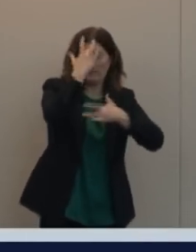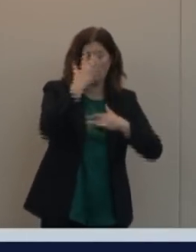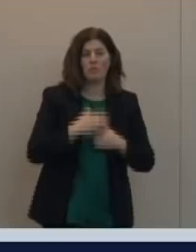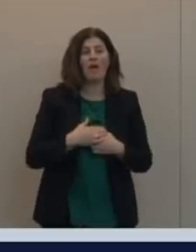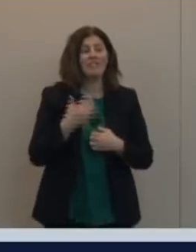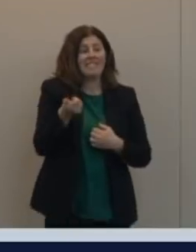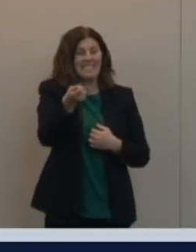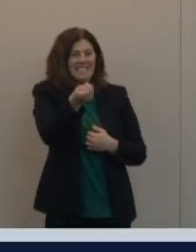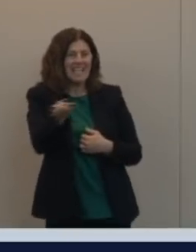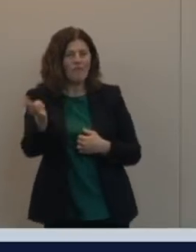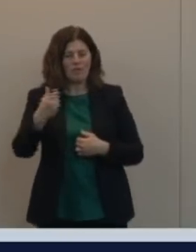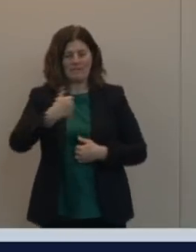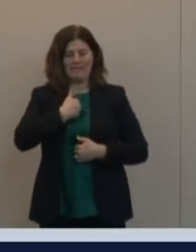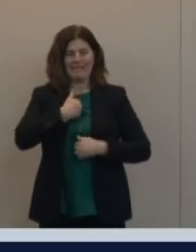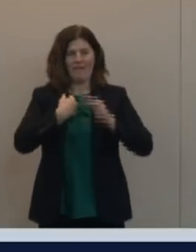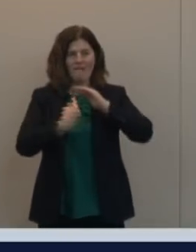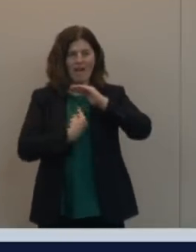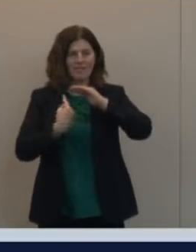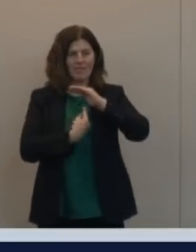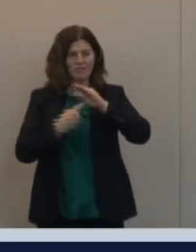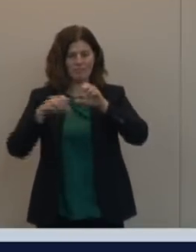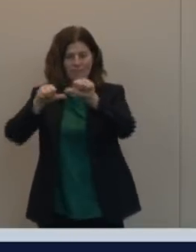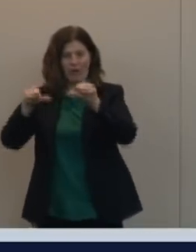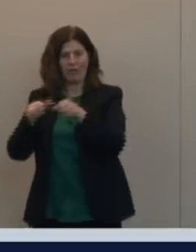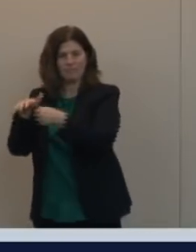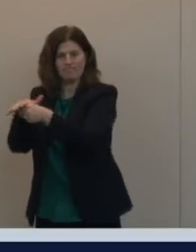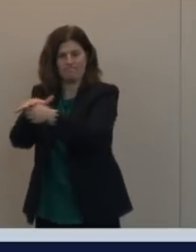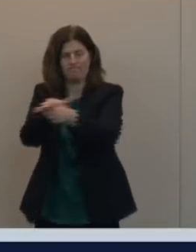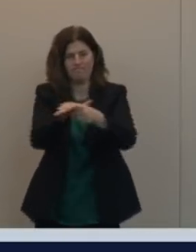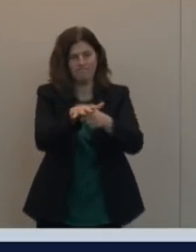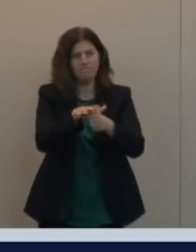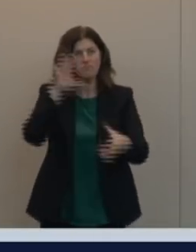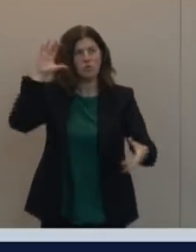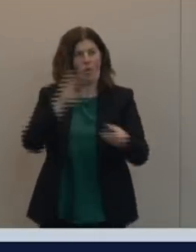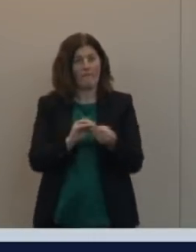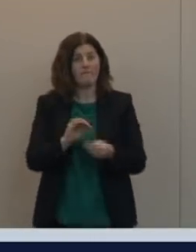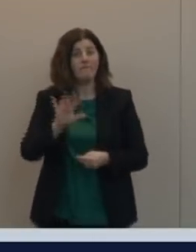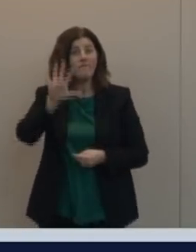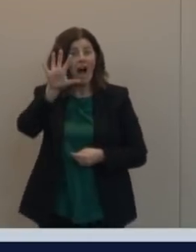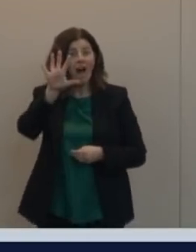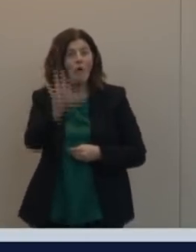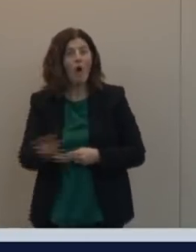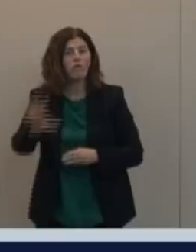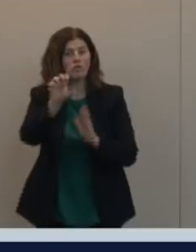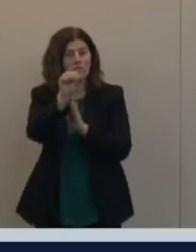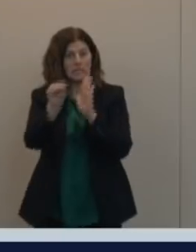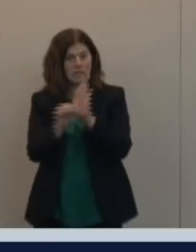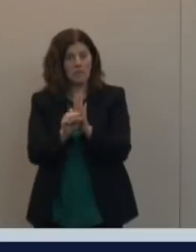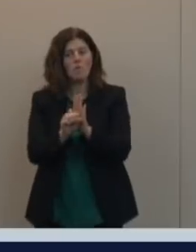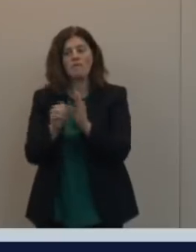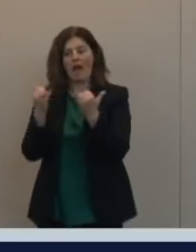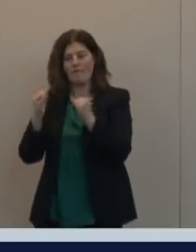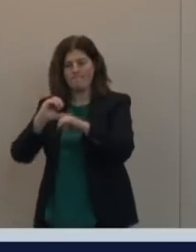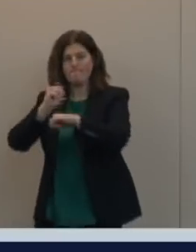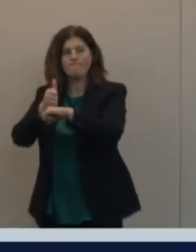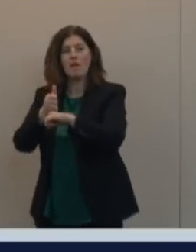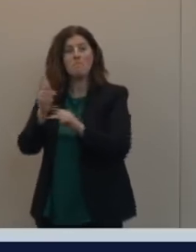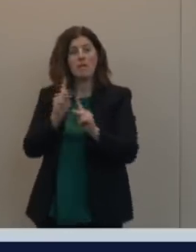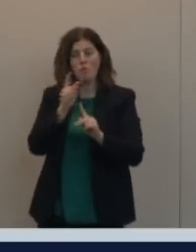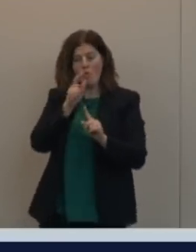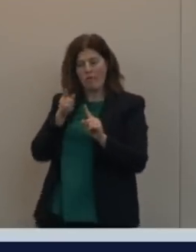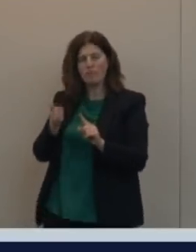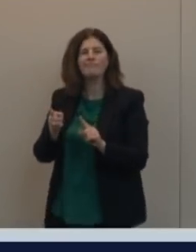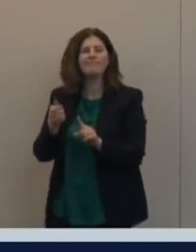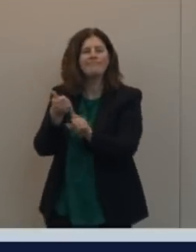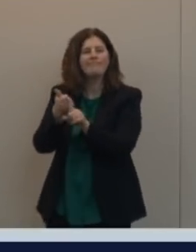several self-isolation sites. We've got 5 statewide that we currently have individuals. So these are